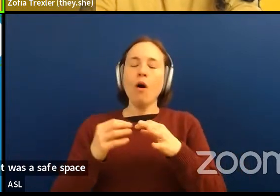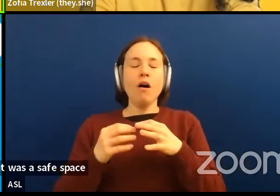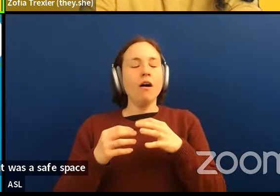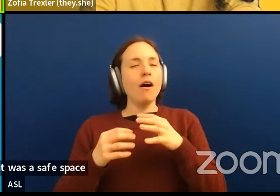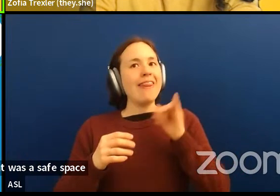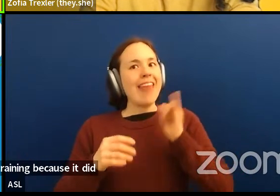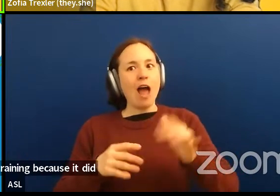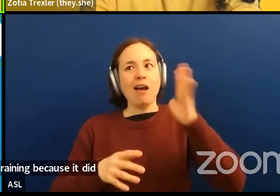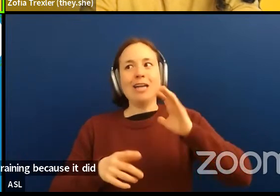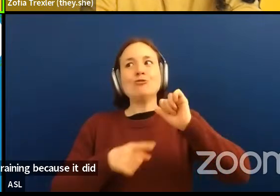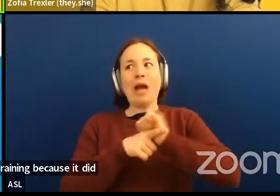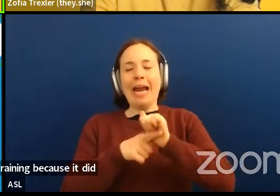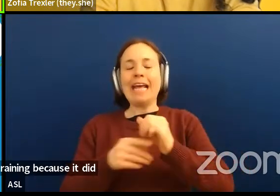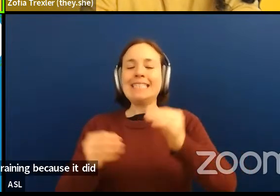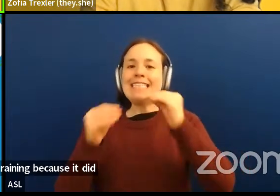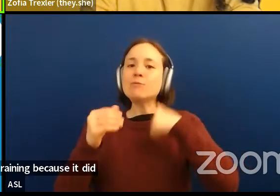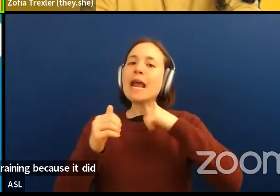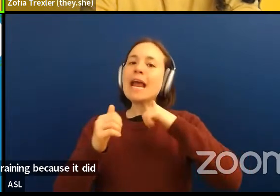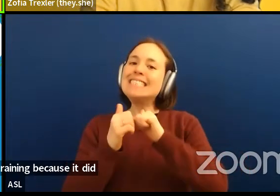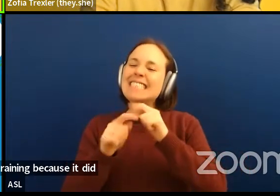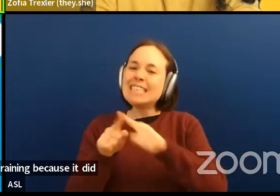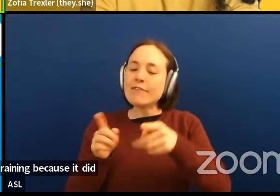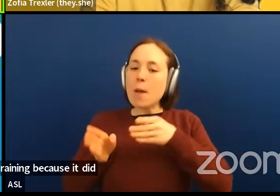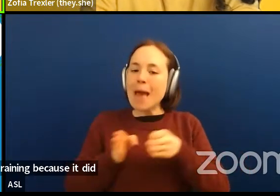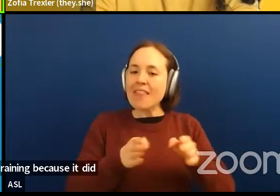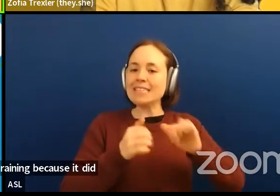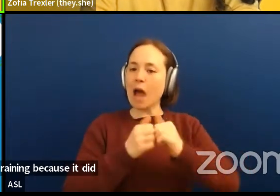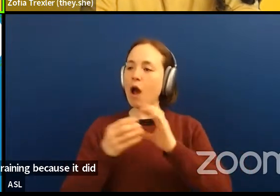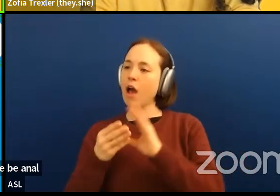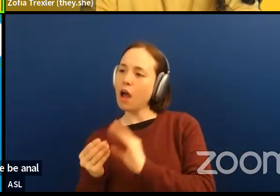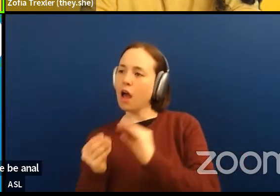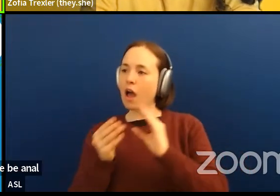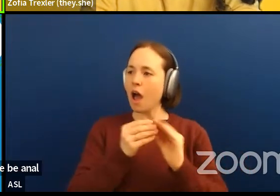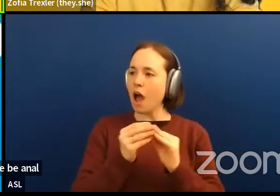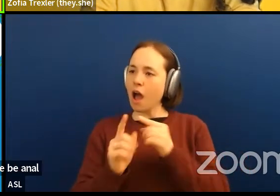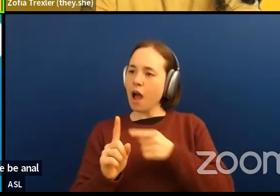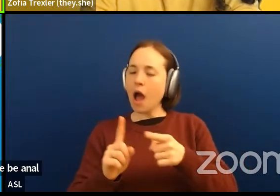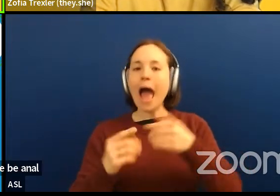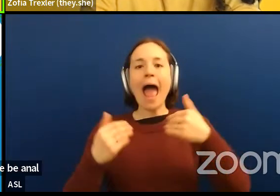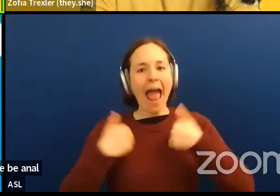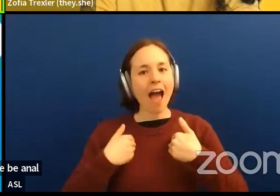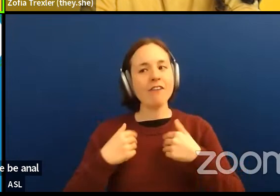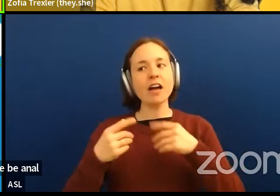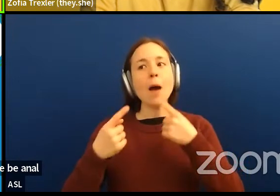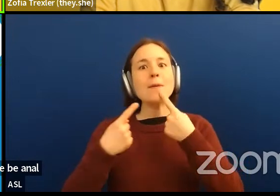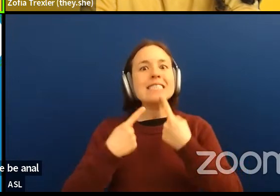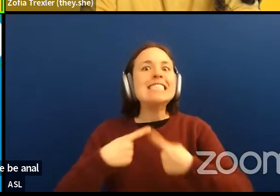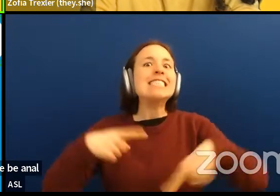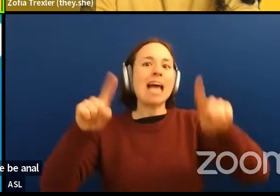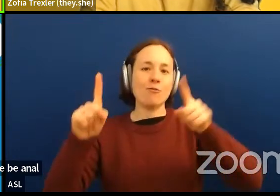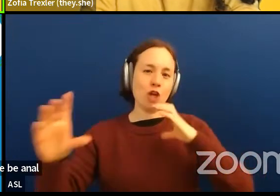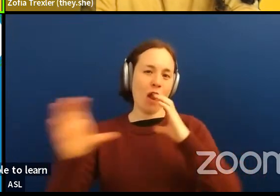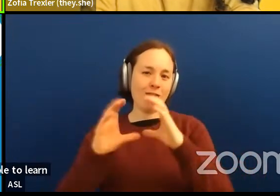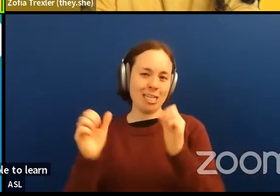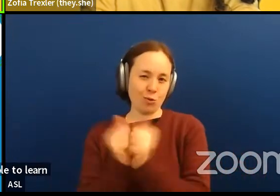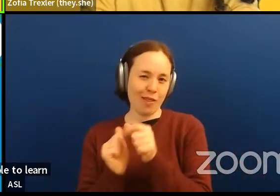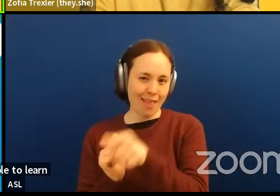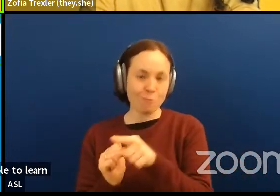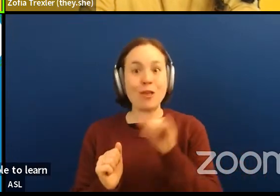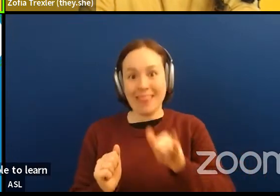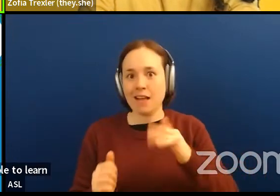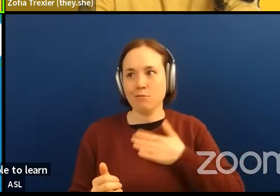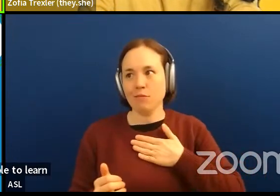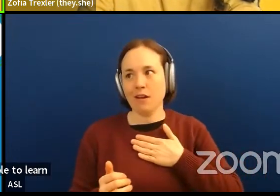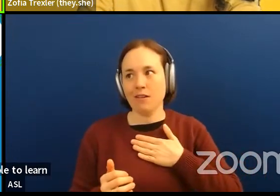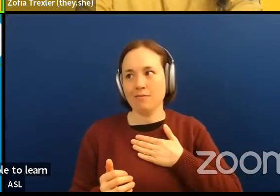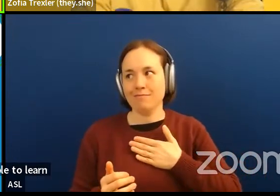different methods and how to be able to lead those conversations. And that's what I learned from it.